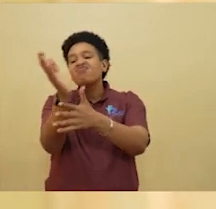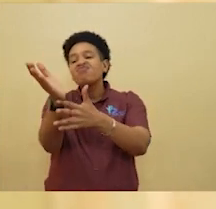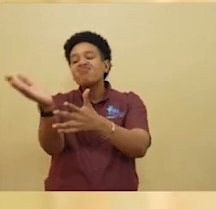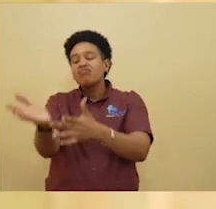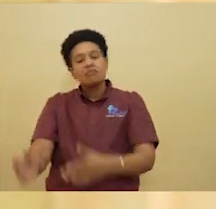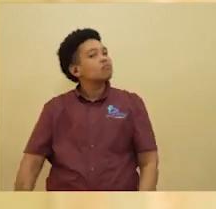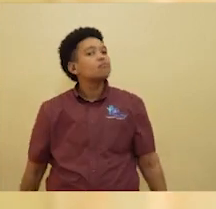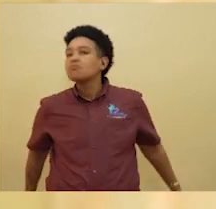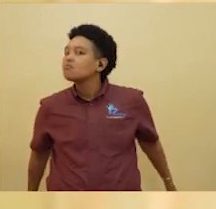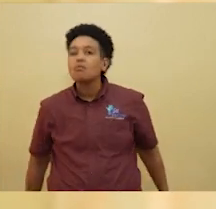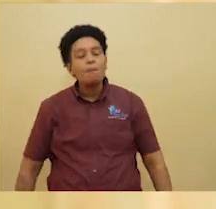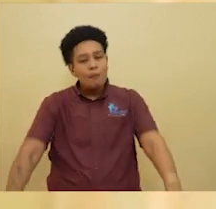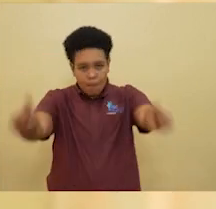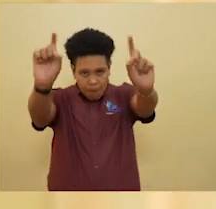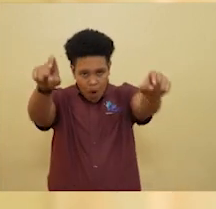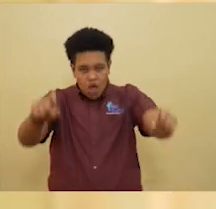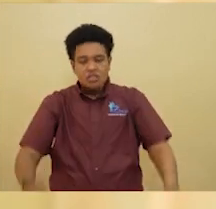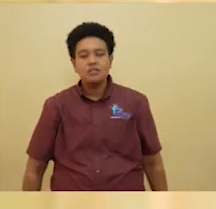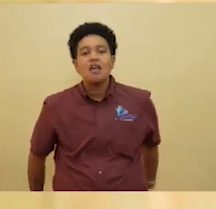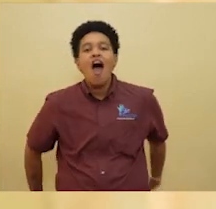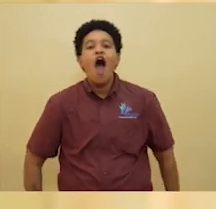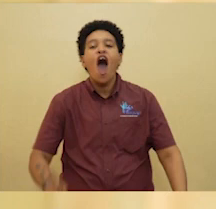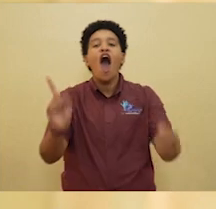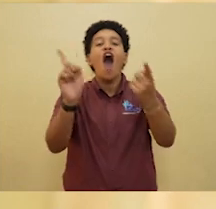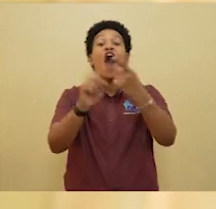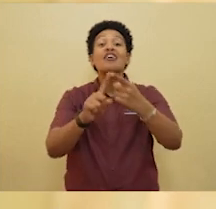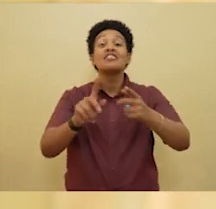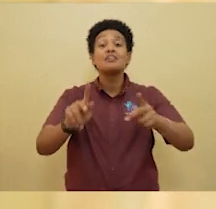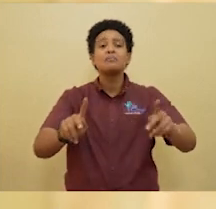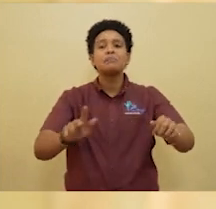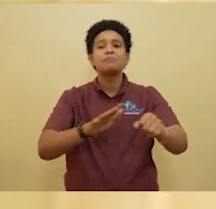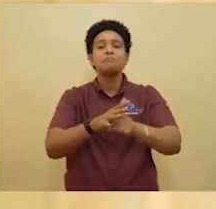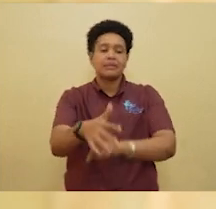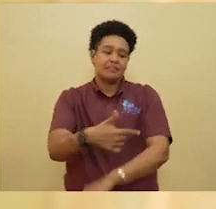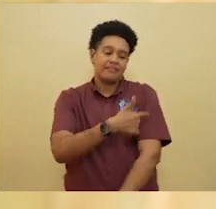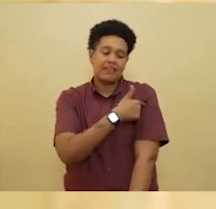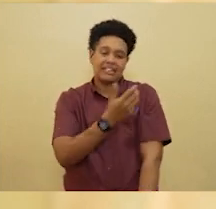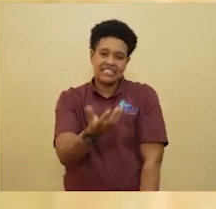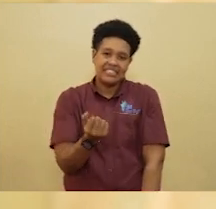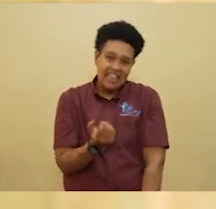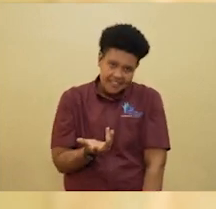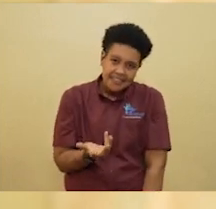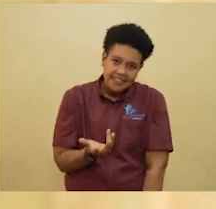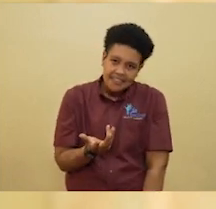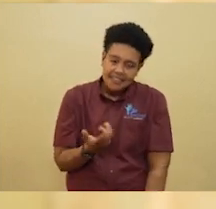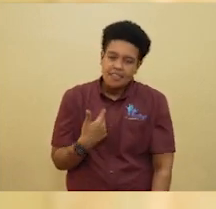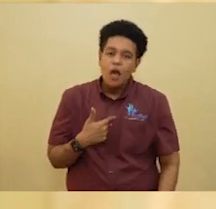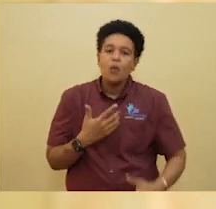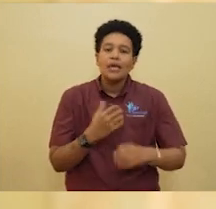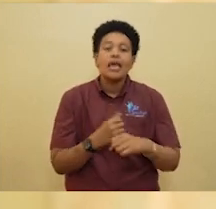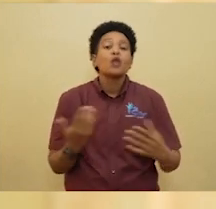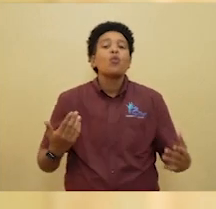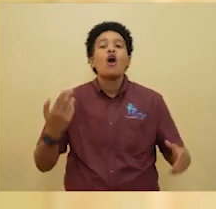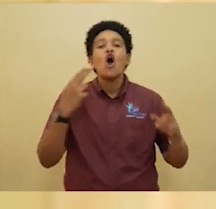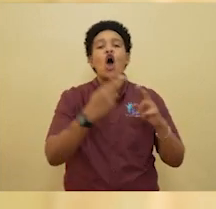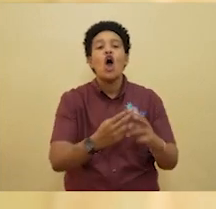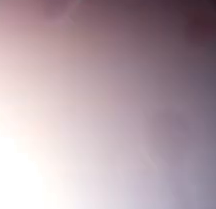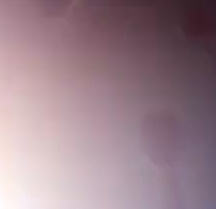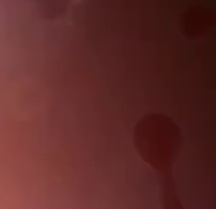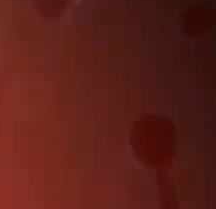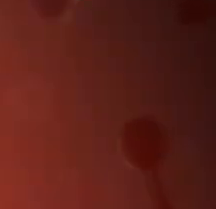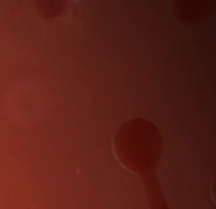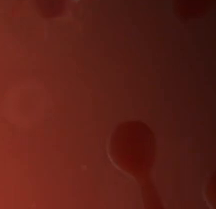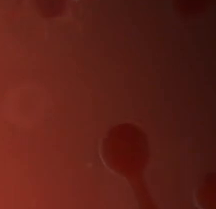we have vaccinated enough persons in the population, so that we have attained herd immunity.